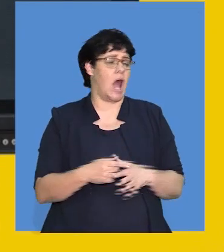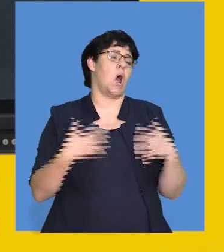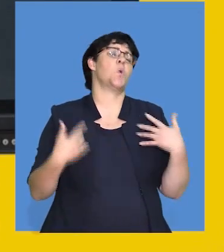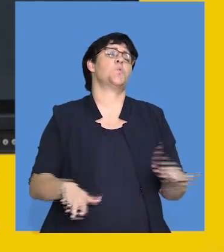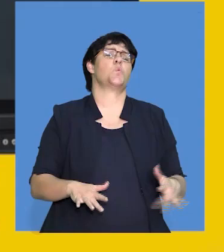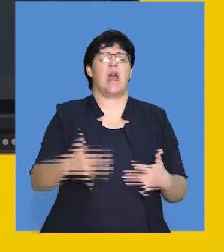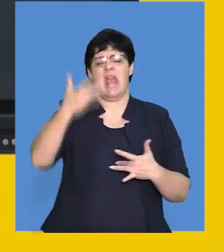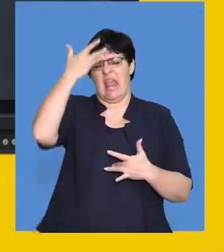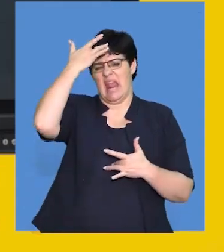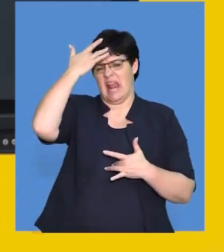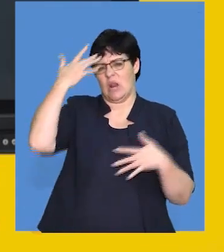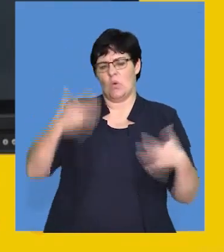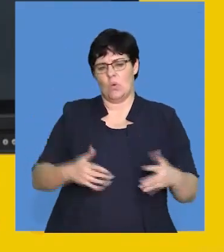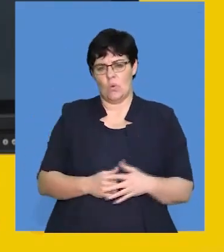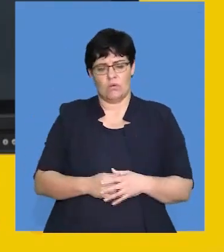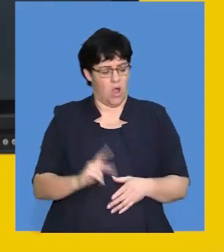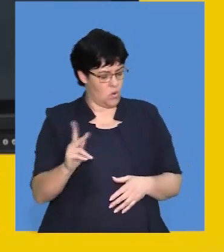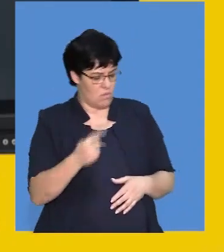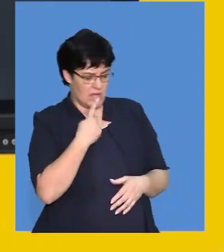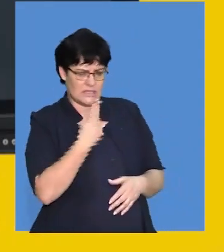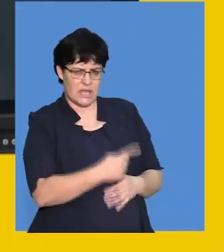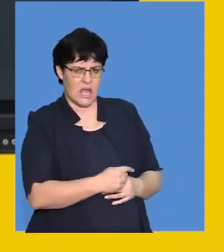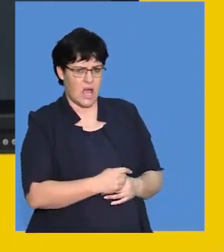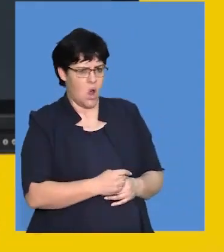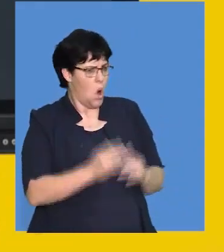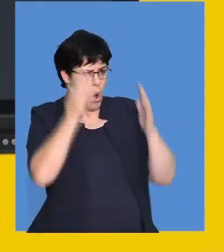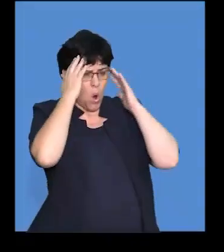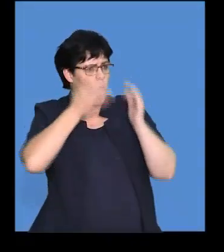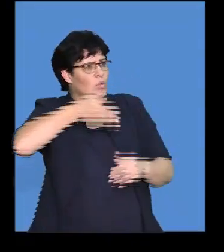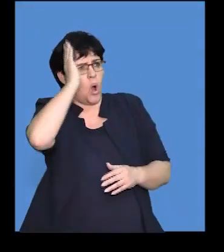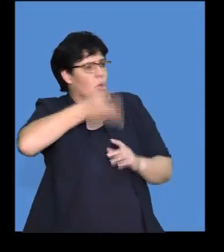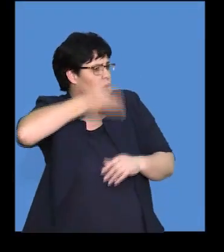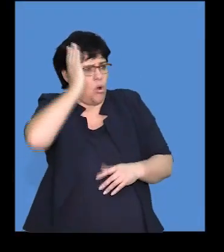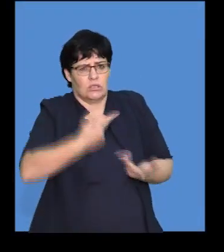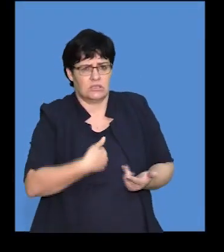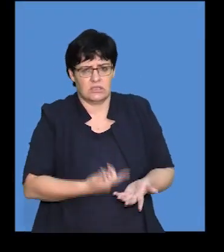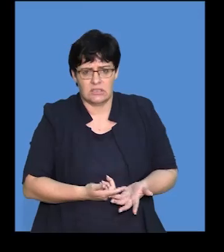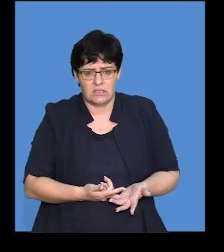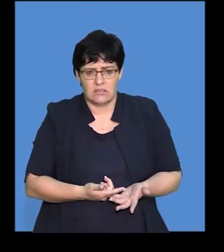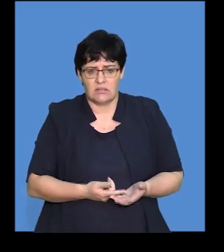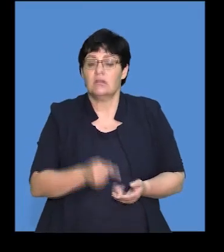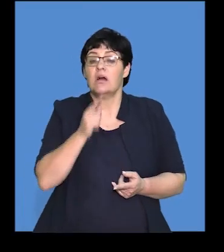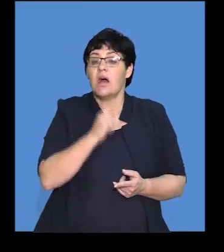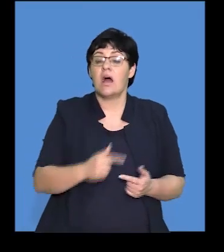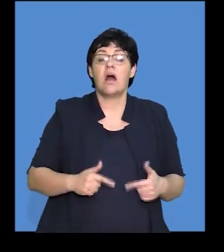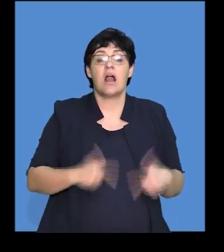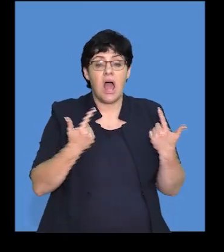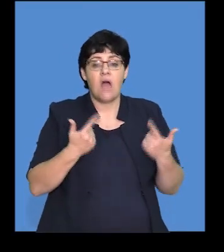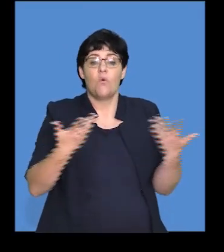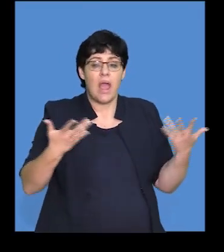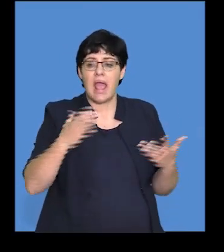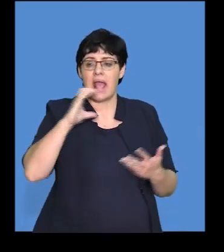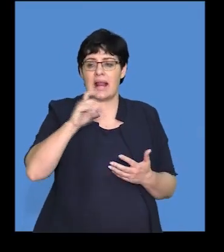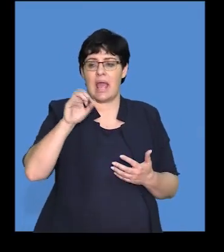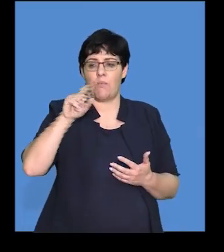ill. Khumalo said, Tiko, Tiko. She lives in Claremont,